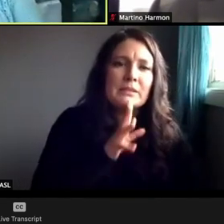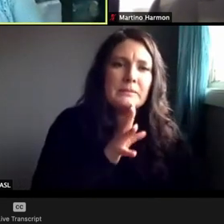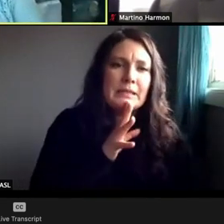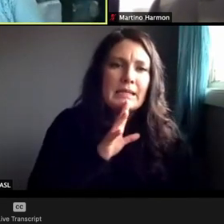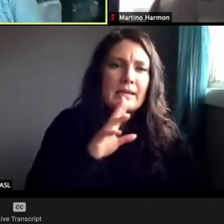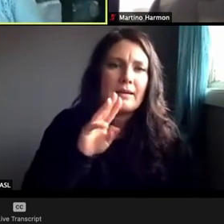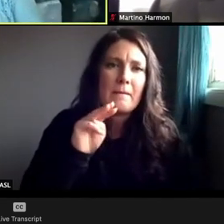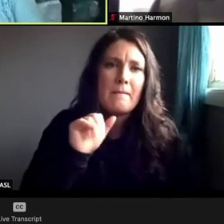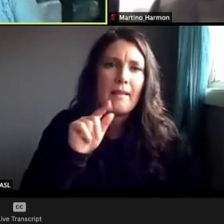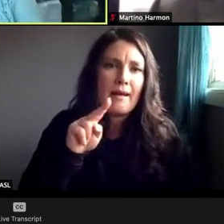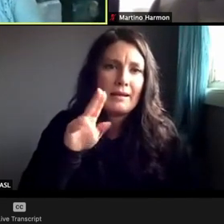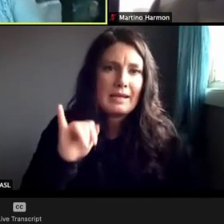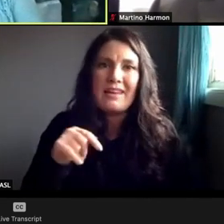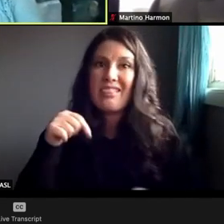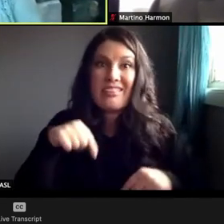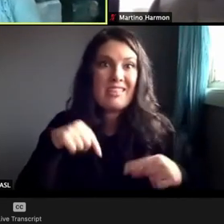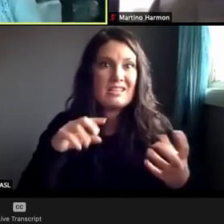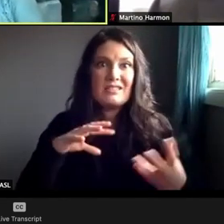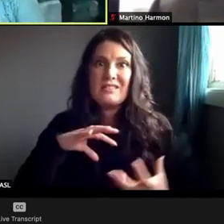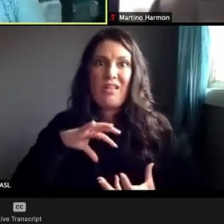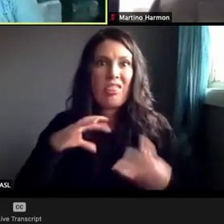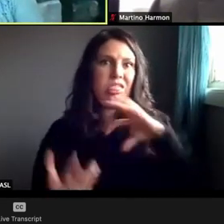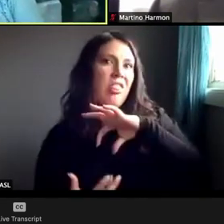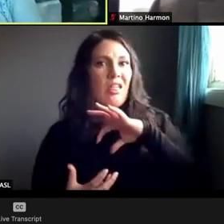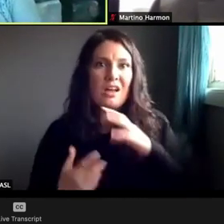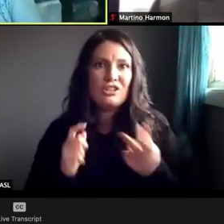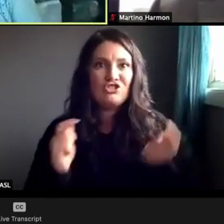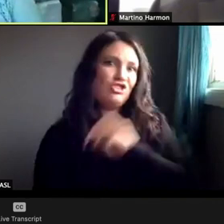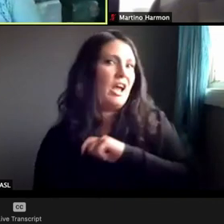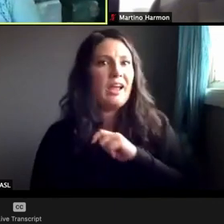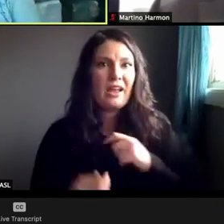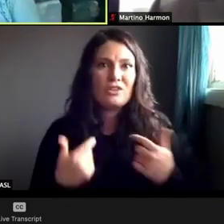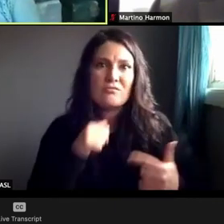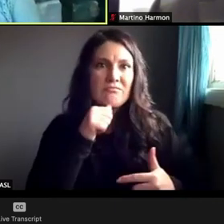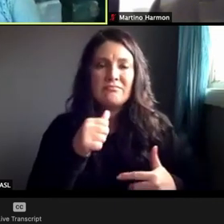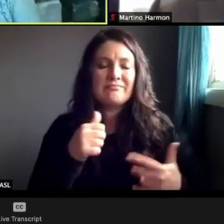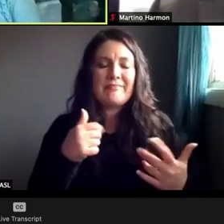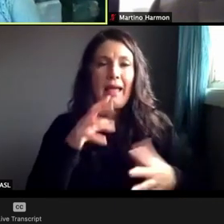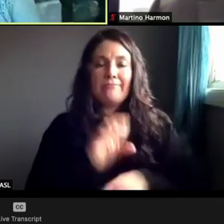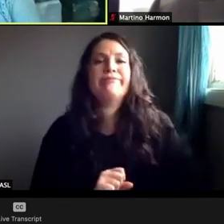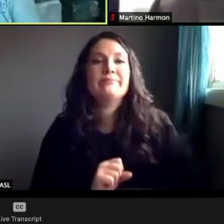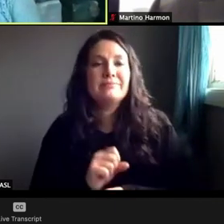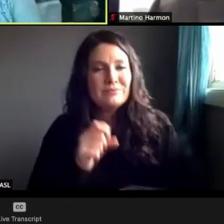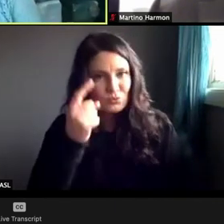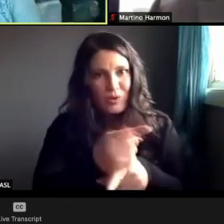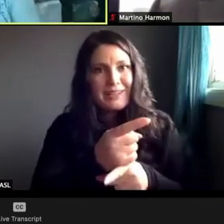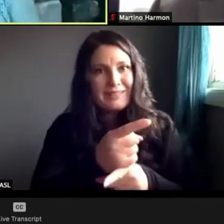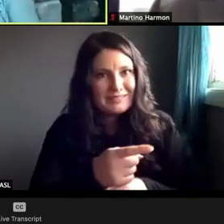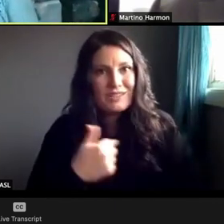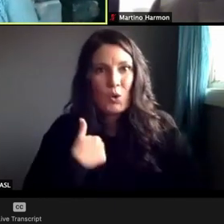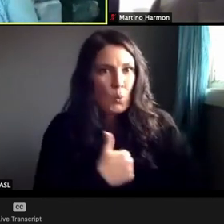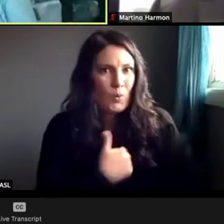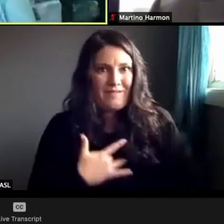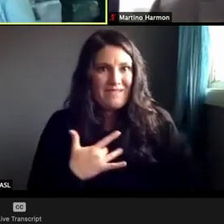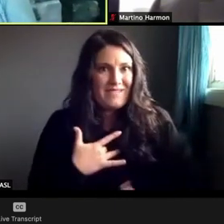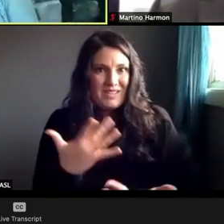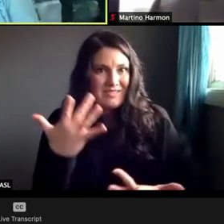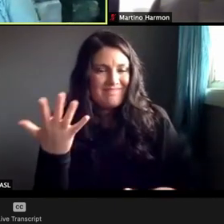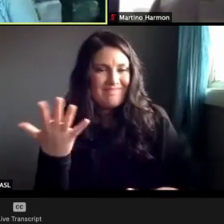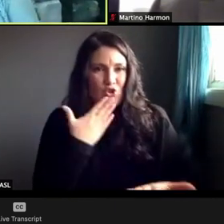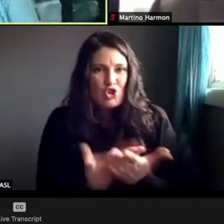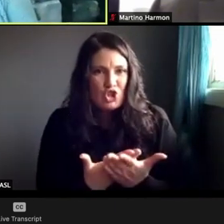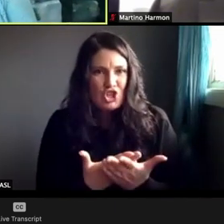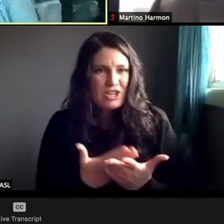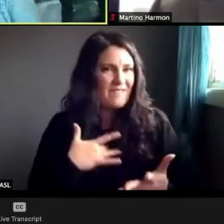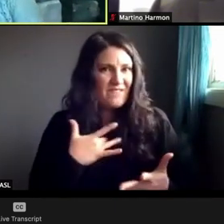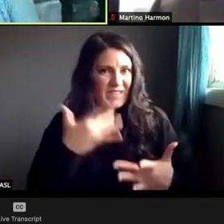too. And I think this is hopefully one of the silver linings of the pandemic. Like, if we're sick, we shouldn't really be around others. And I know we're